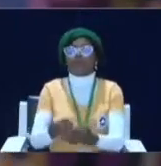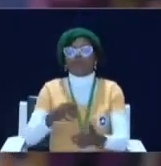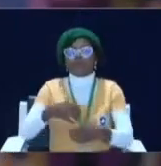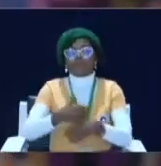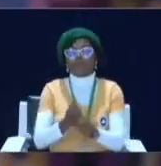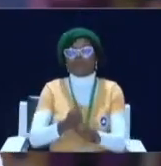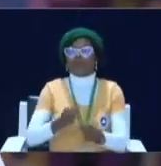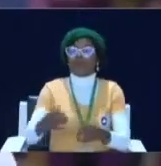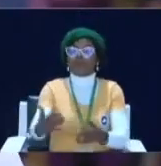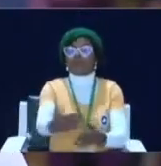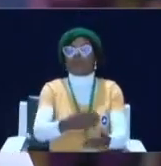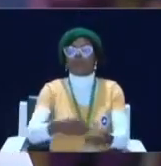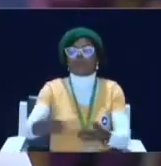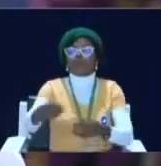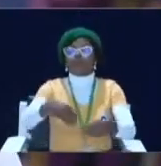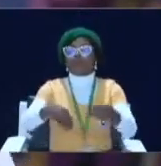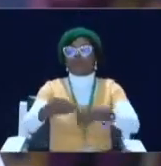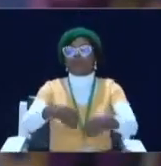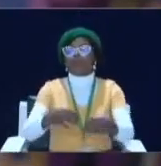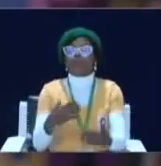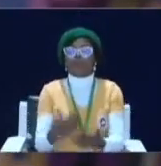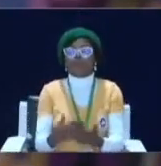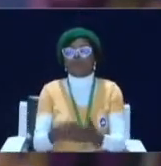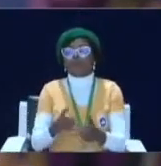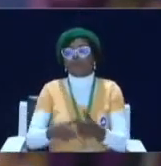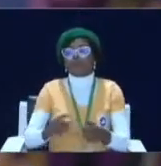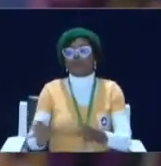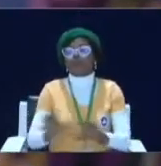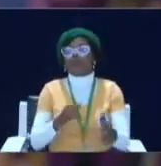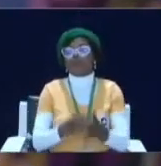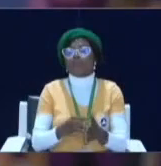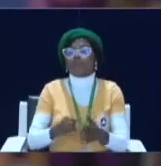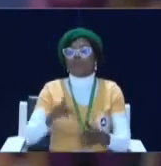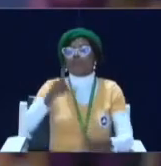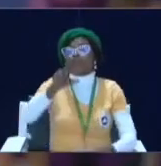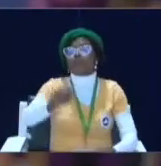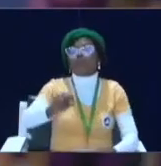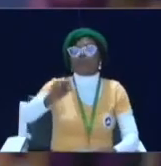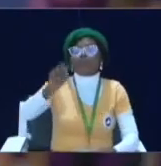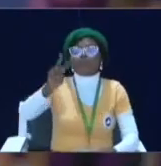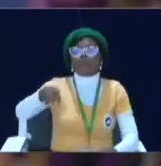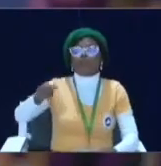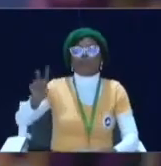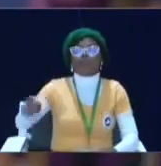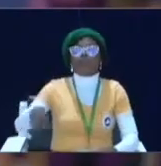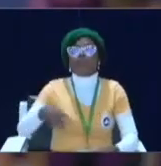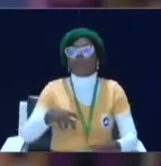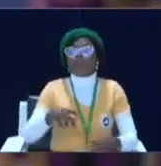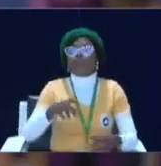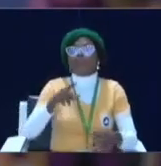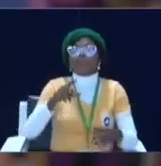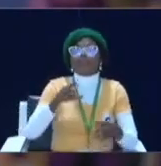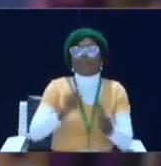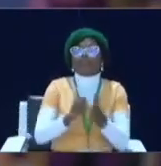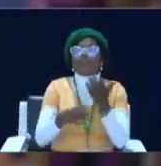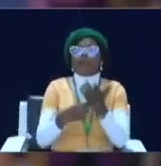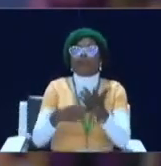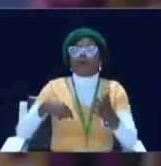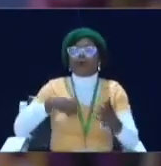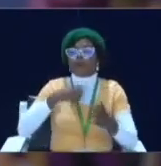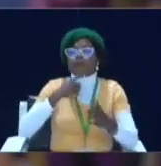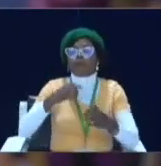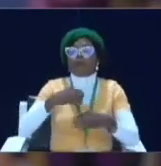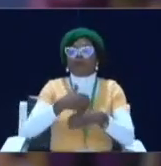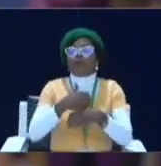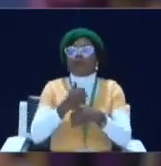to go through it. To cut the long story short, 2022 September, we were billed to